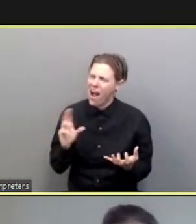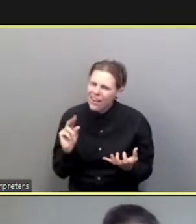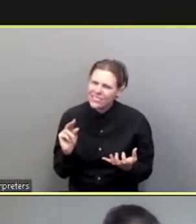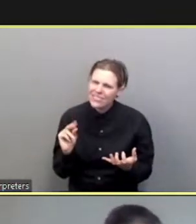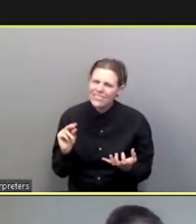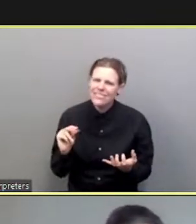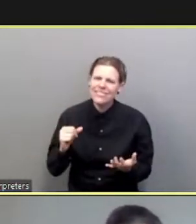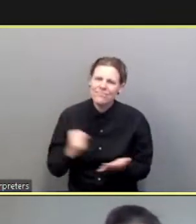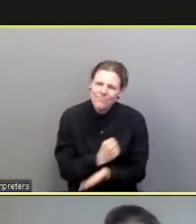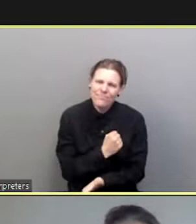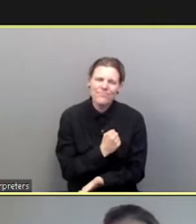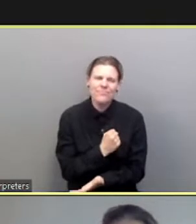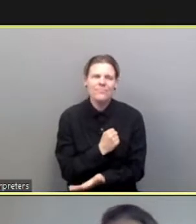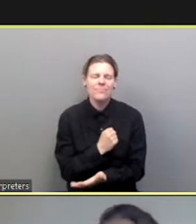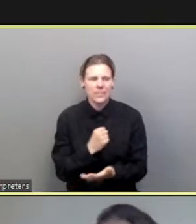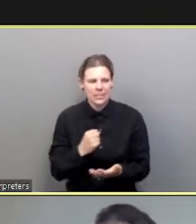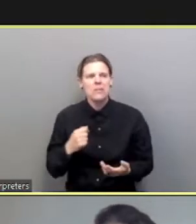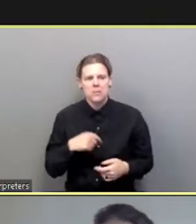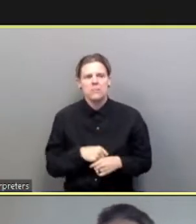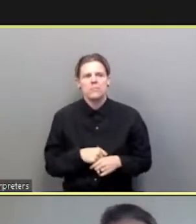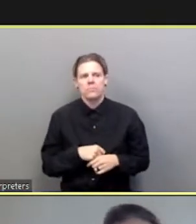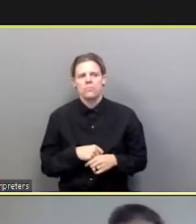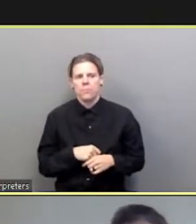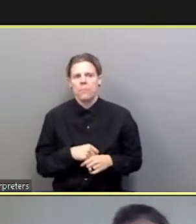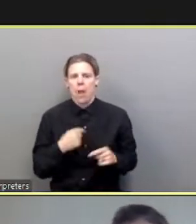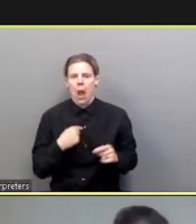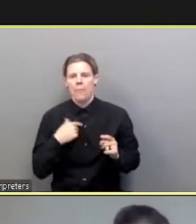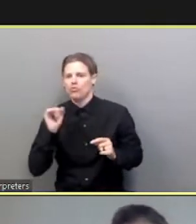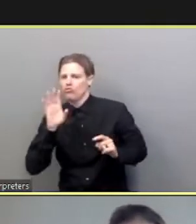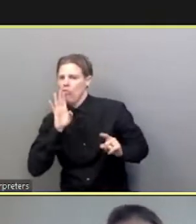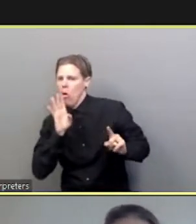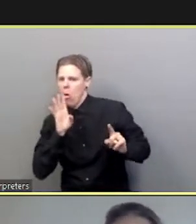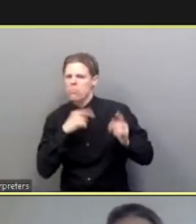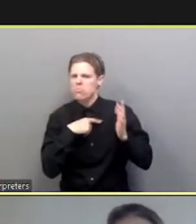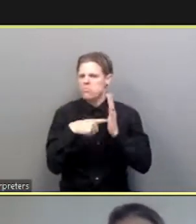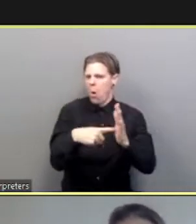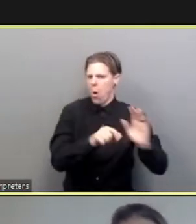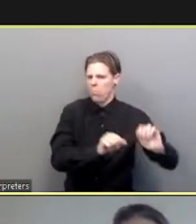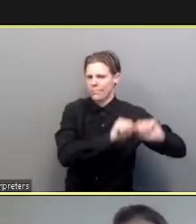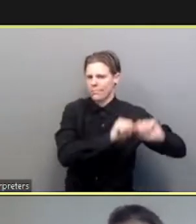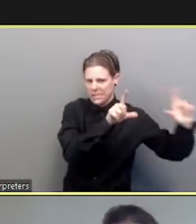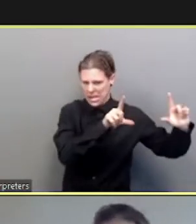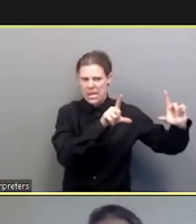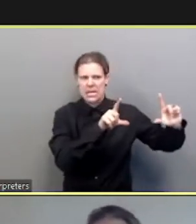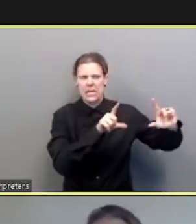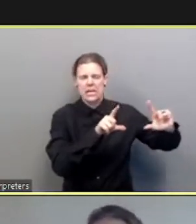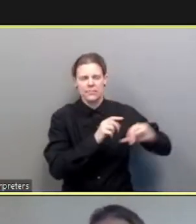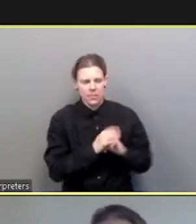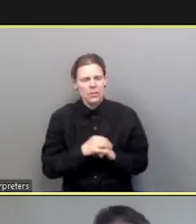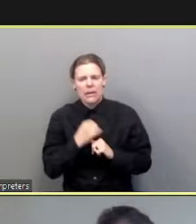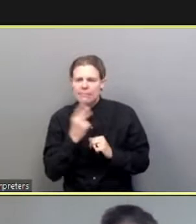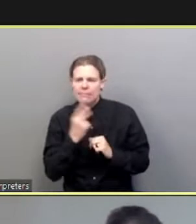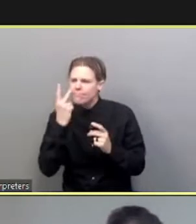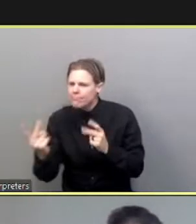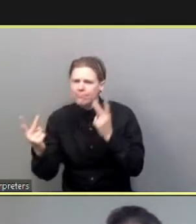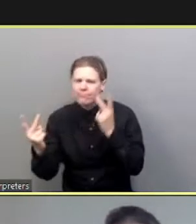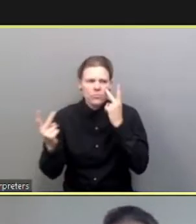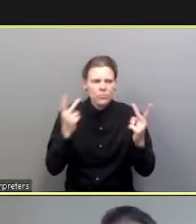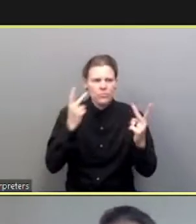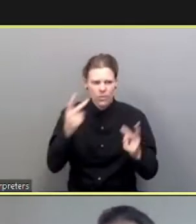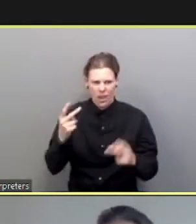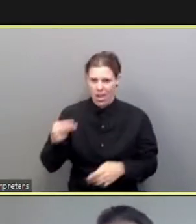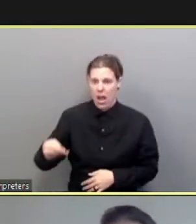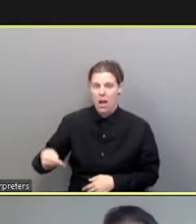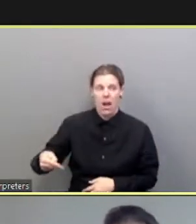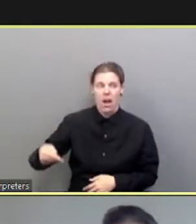mention them briefly. We're seeing very high case rates across the state.